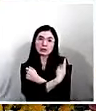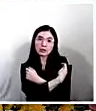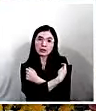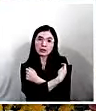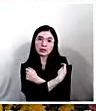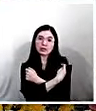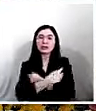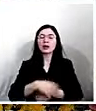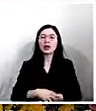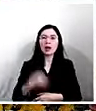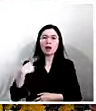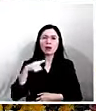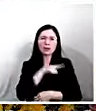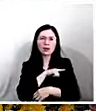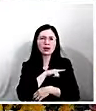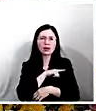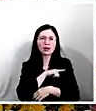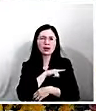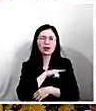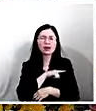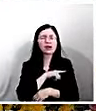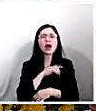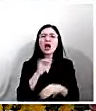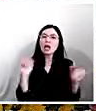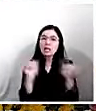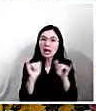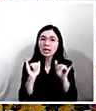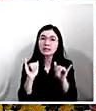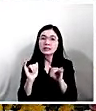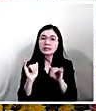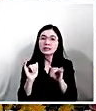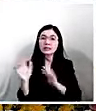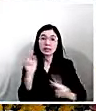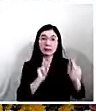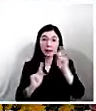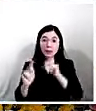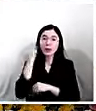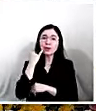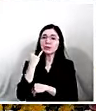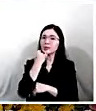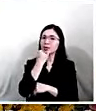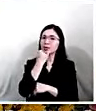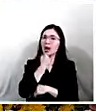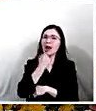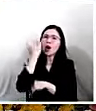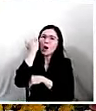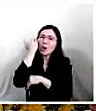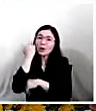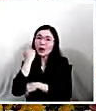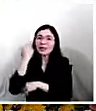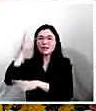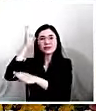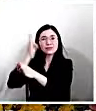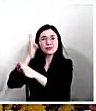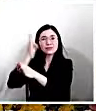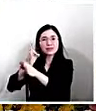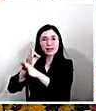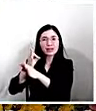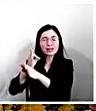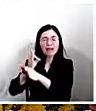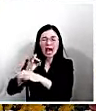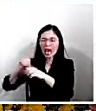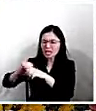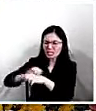We are just like the people of Israel, who are lack of faith and spreading